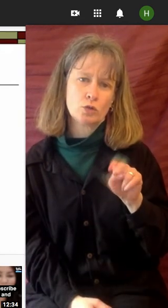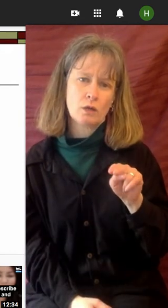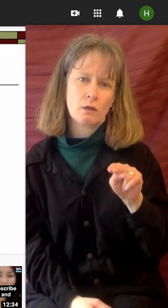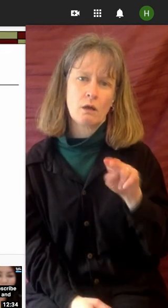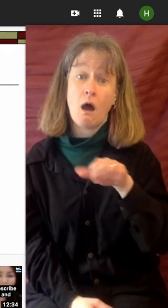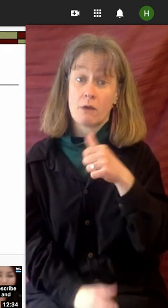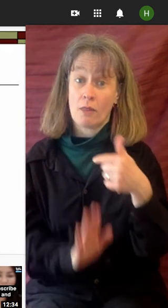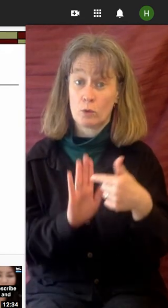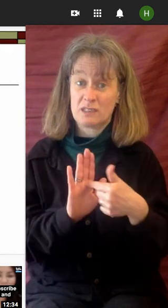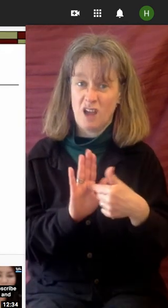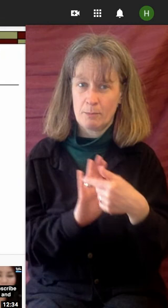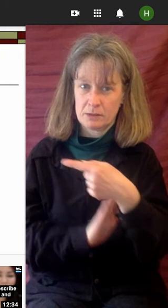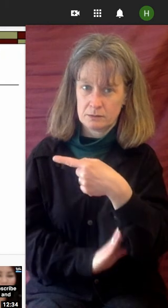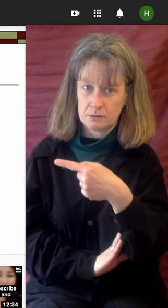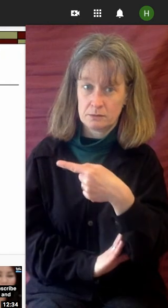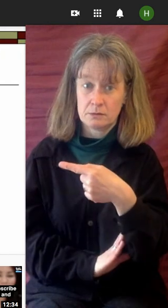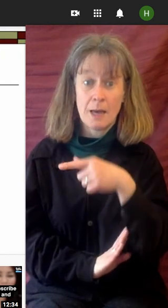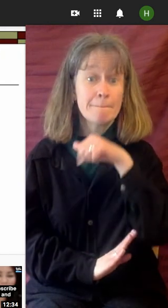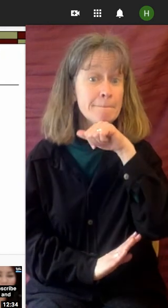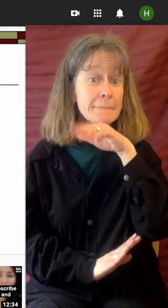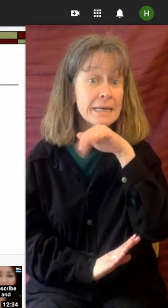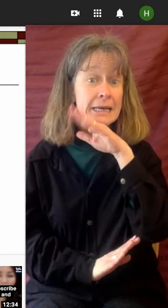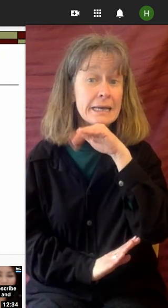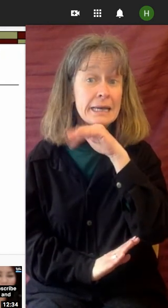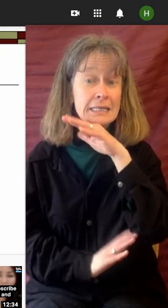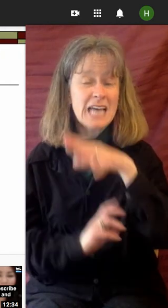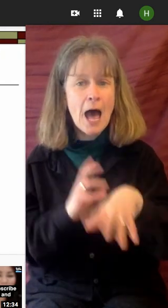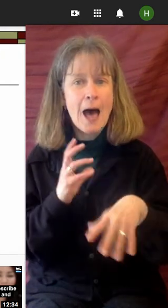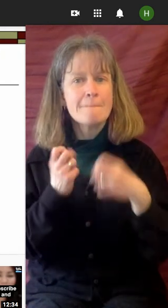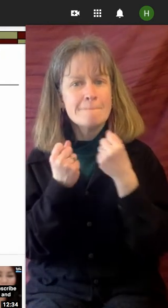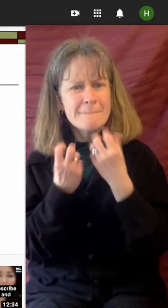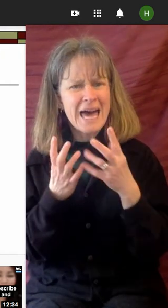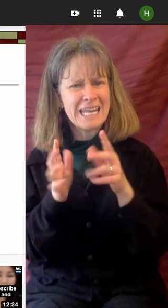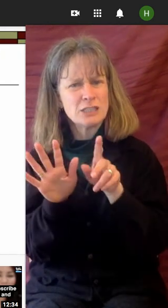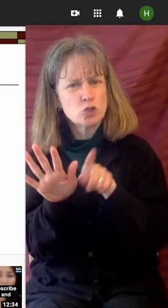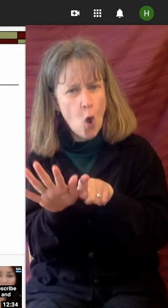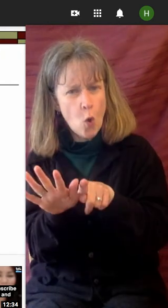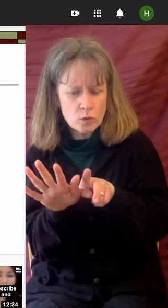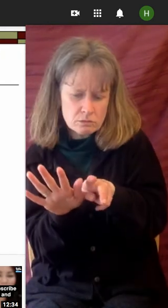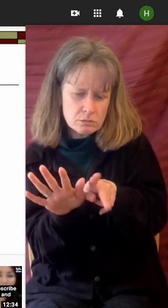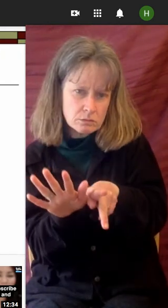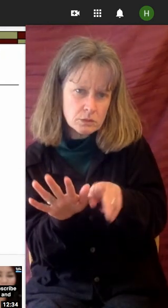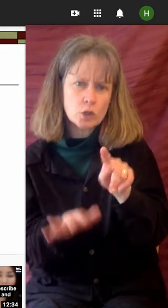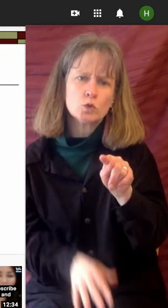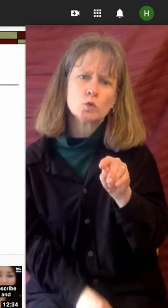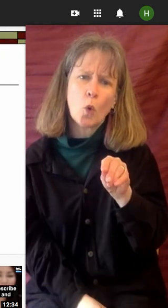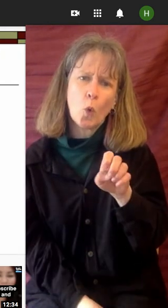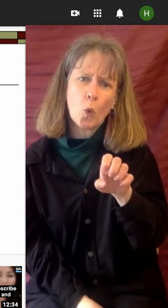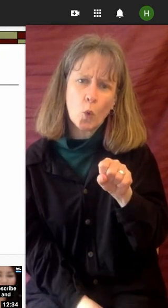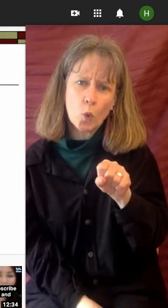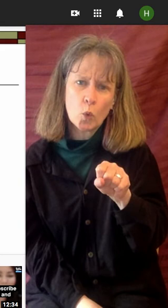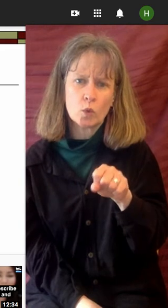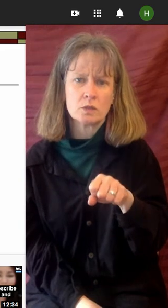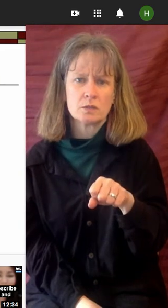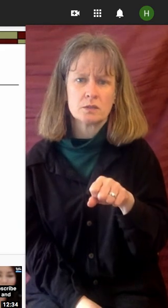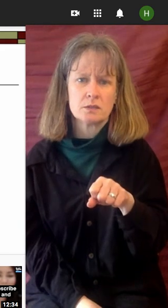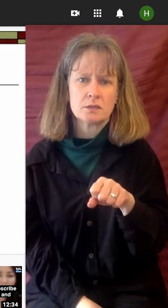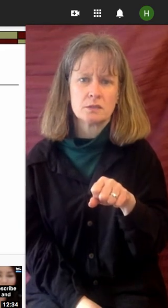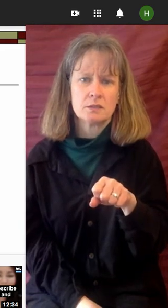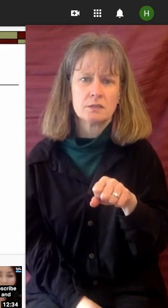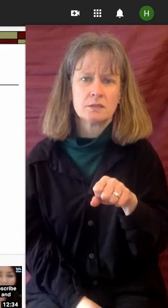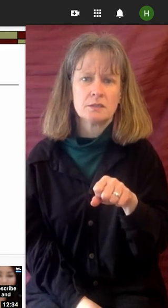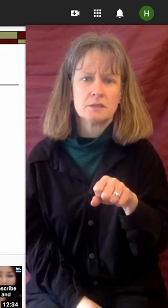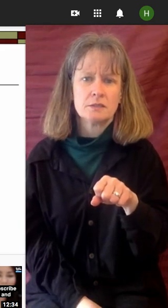toes. Snakes also have hip and leg bones, very, very tiny bones in their